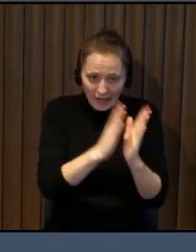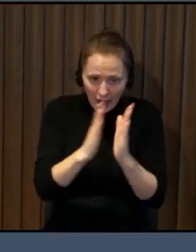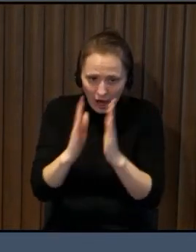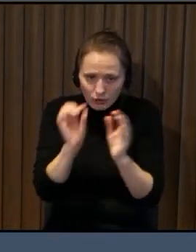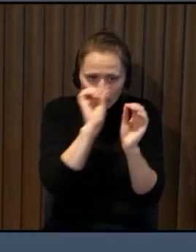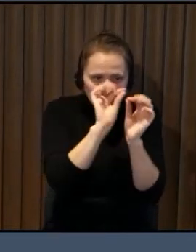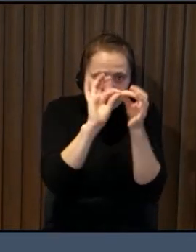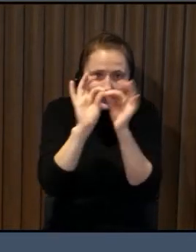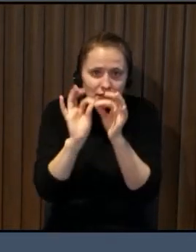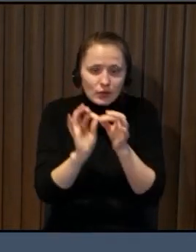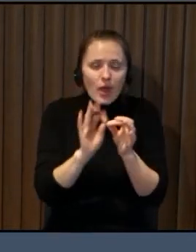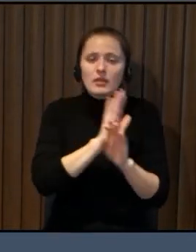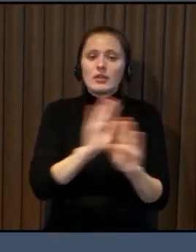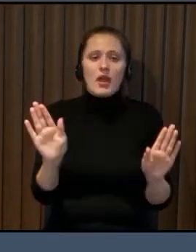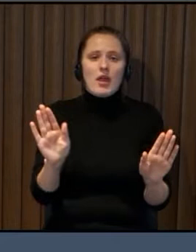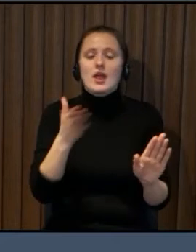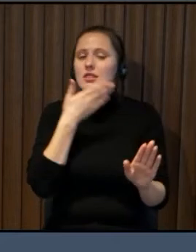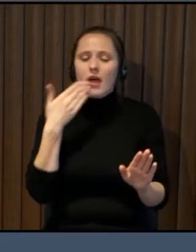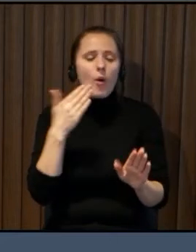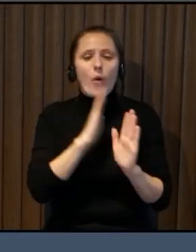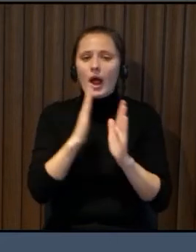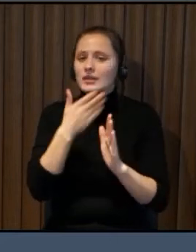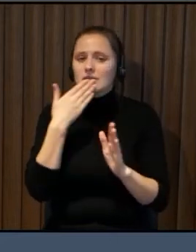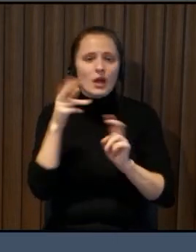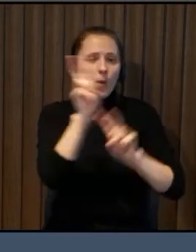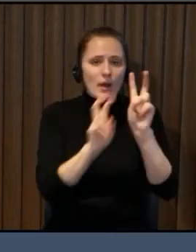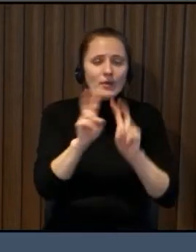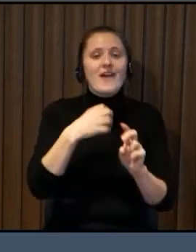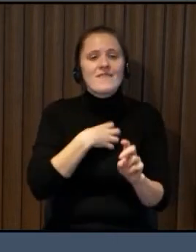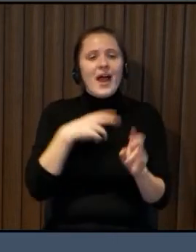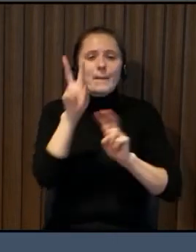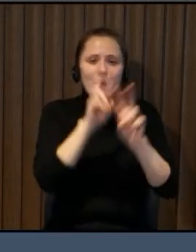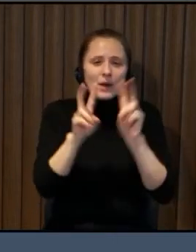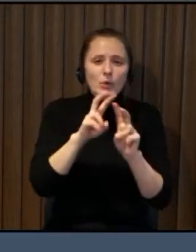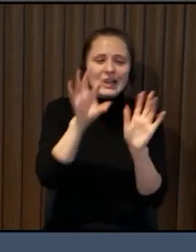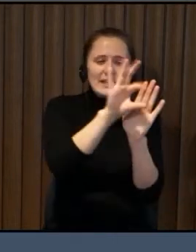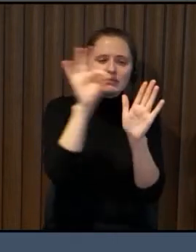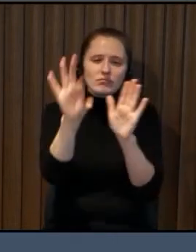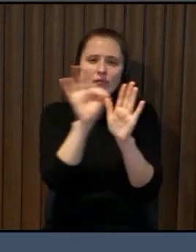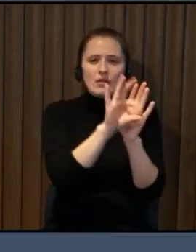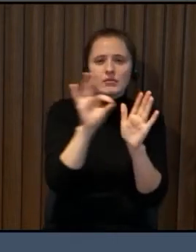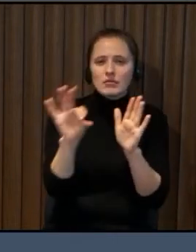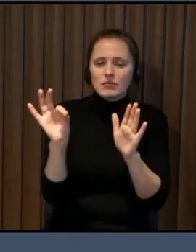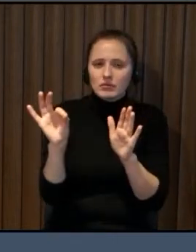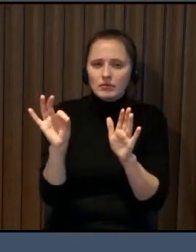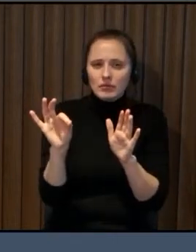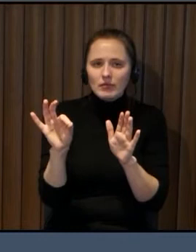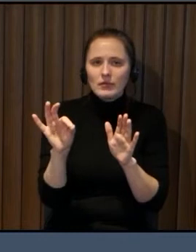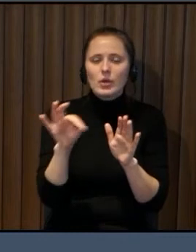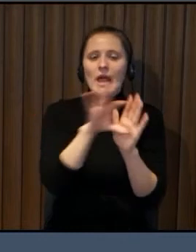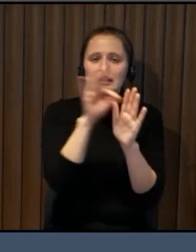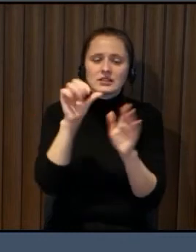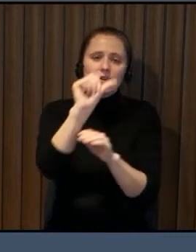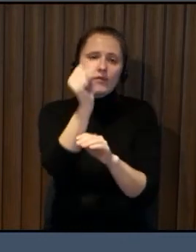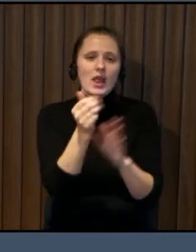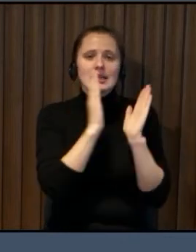some news stories. So do I need to check all of them to understand that it's good? No, we